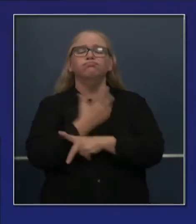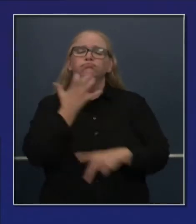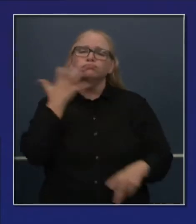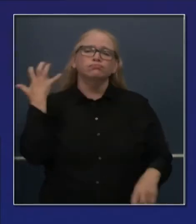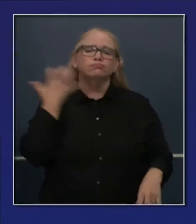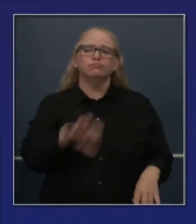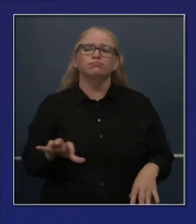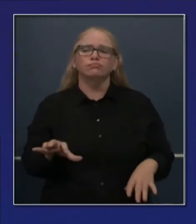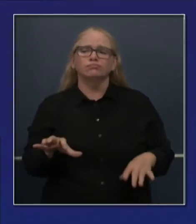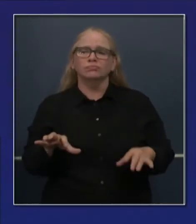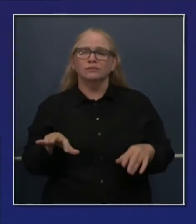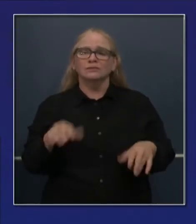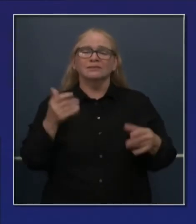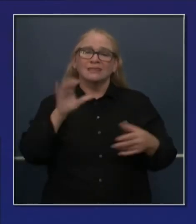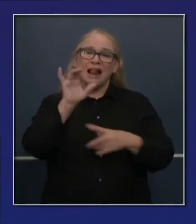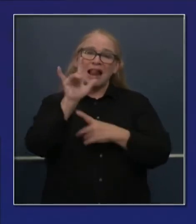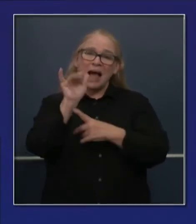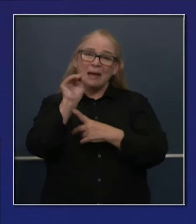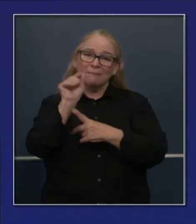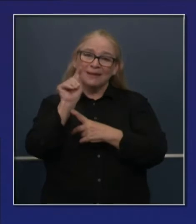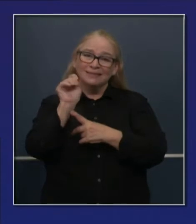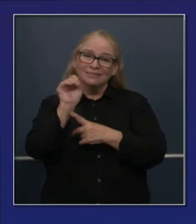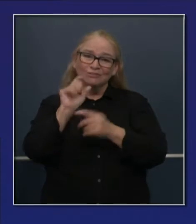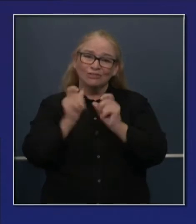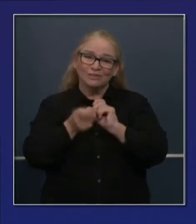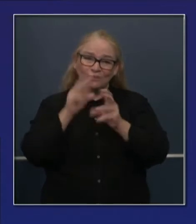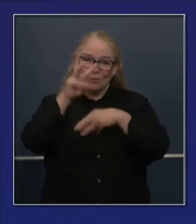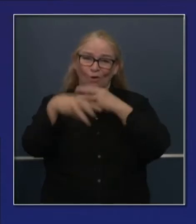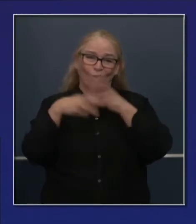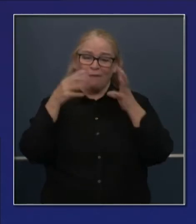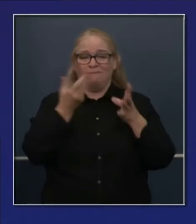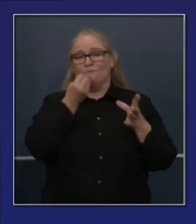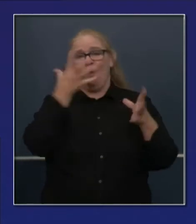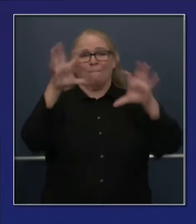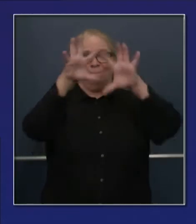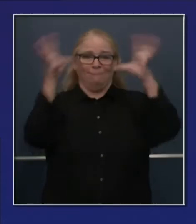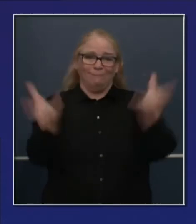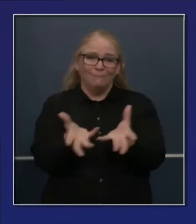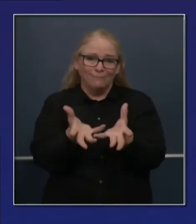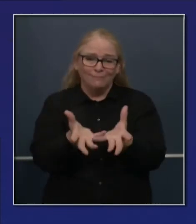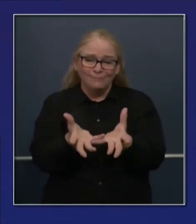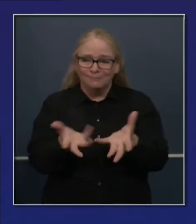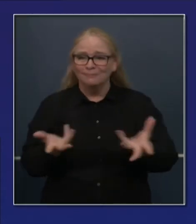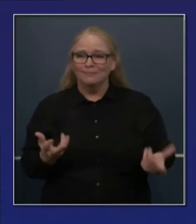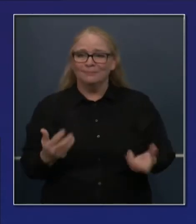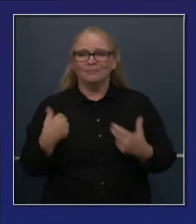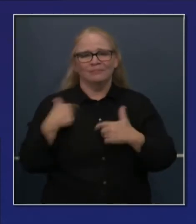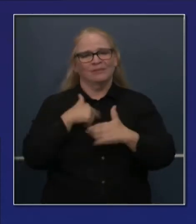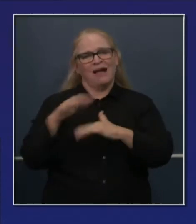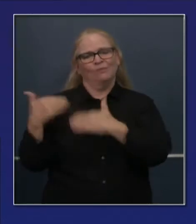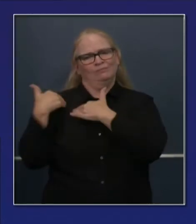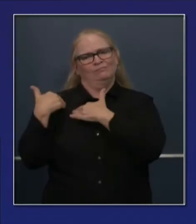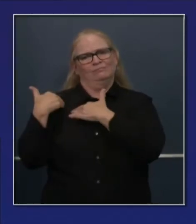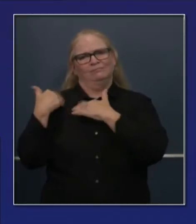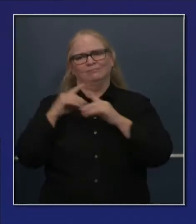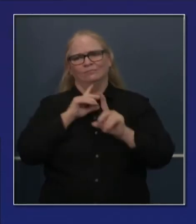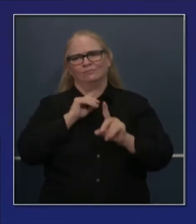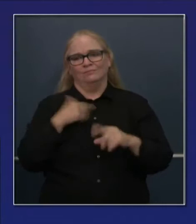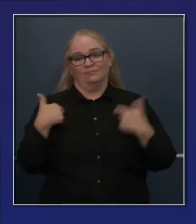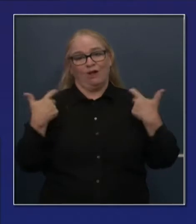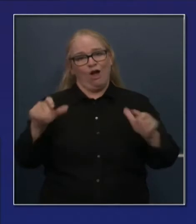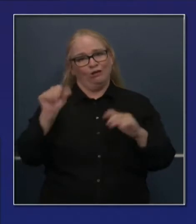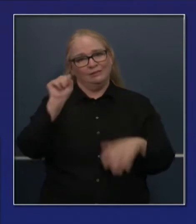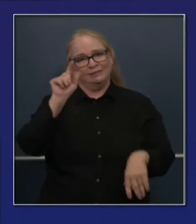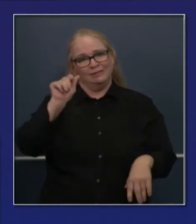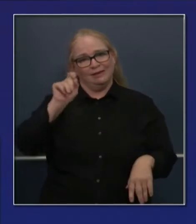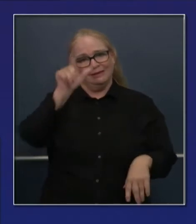long recognized it by also reconciling our responsibility as the largest state in the United States of America to do more